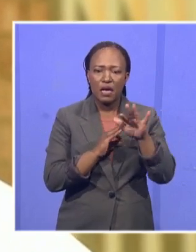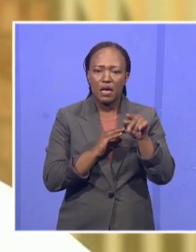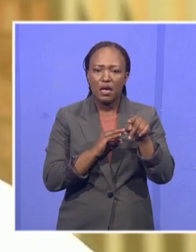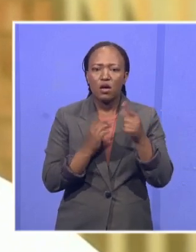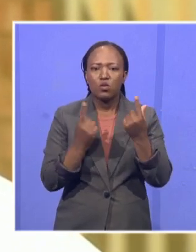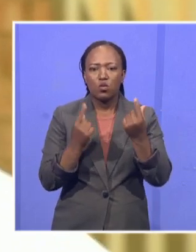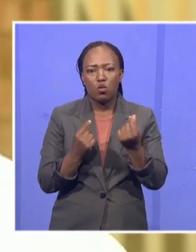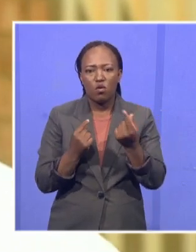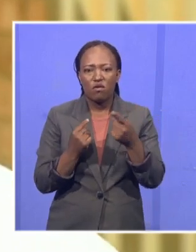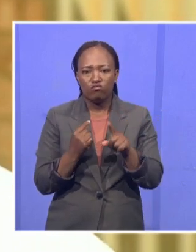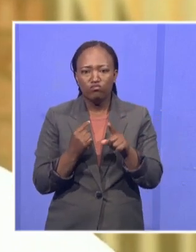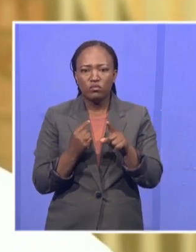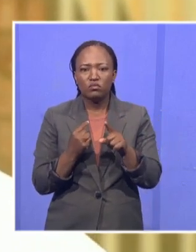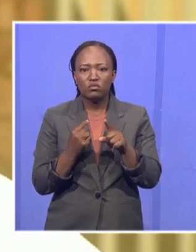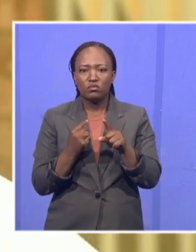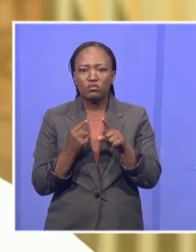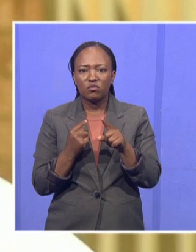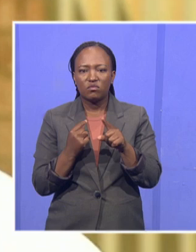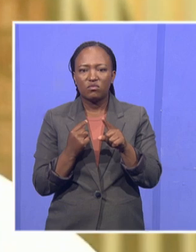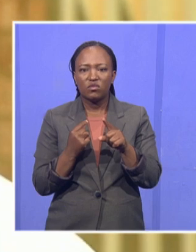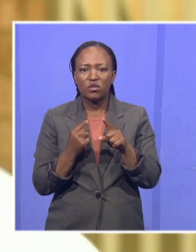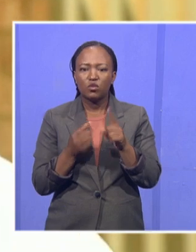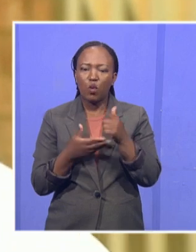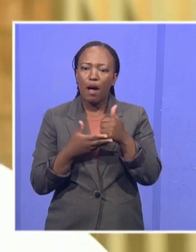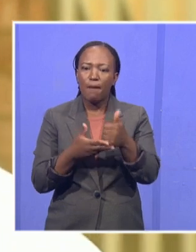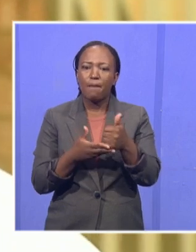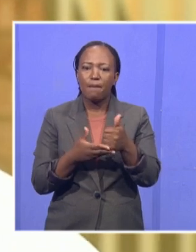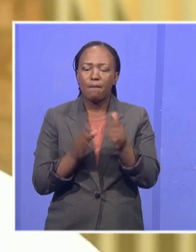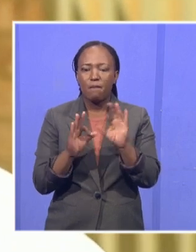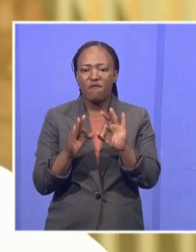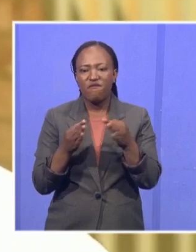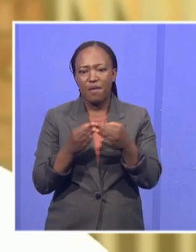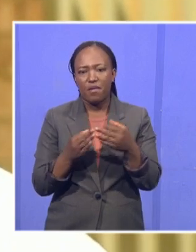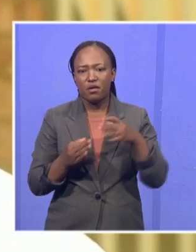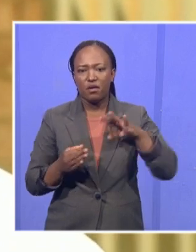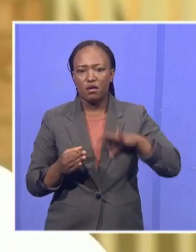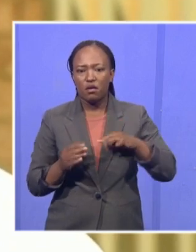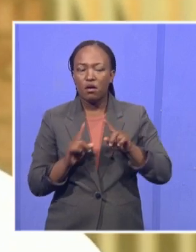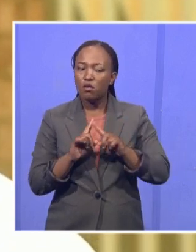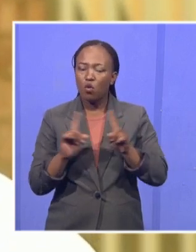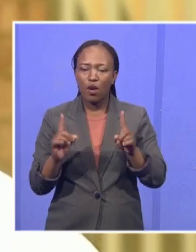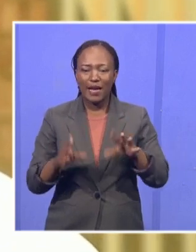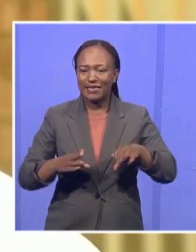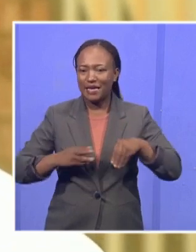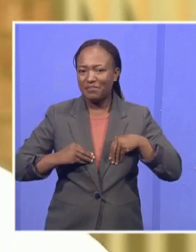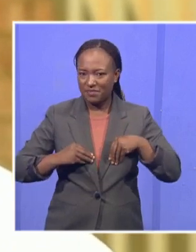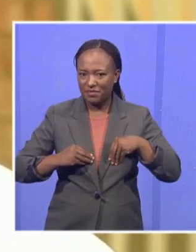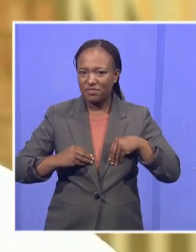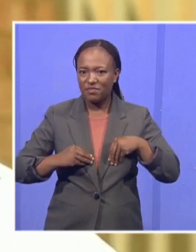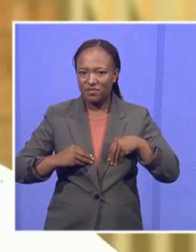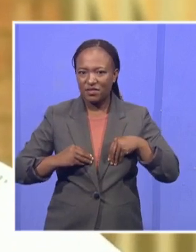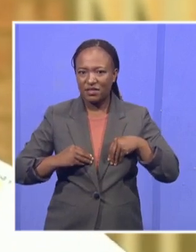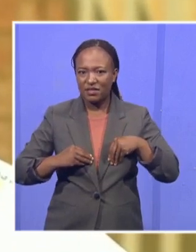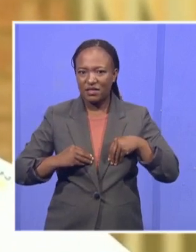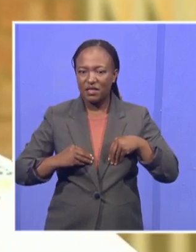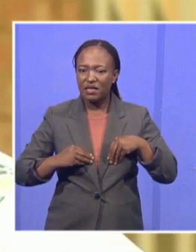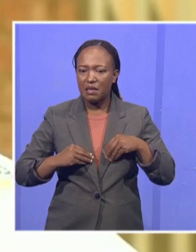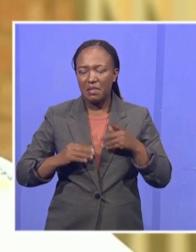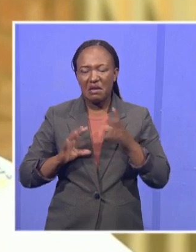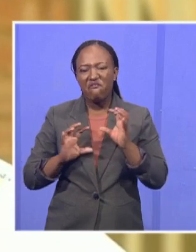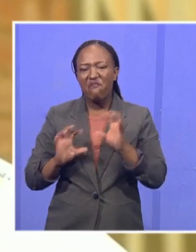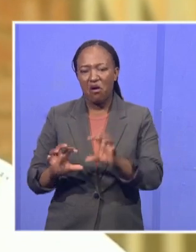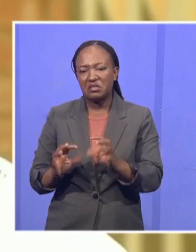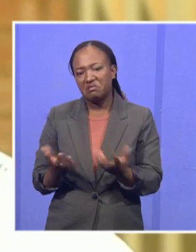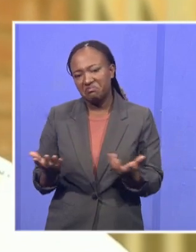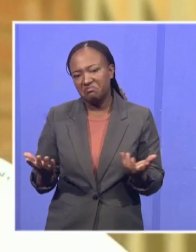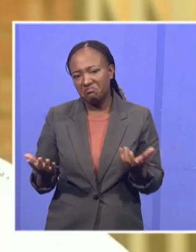for purposes of augmenting the income of the family. Although it is not an acceptable practice, he was forced into